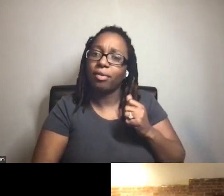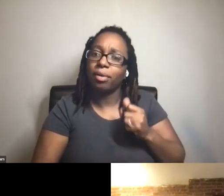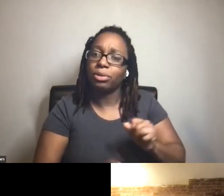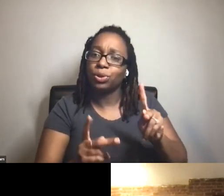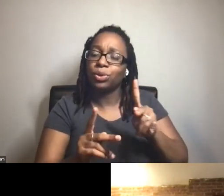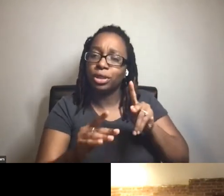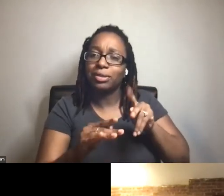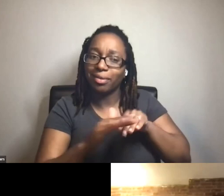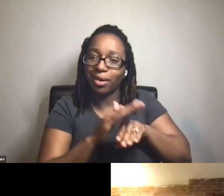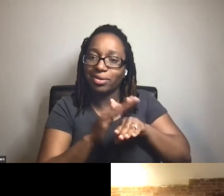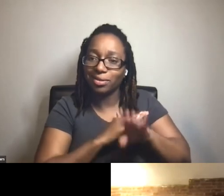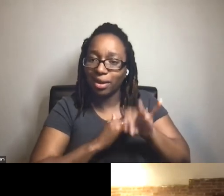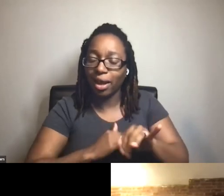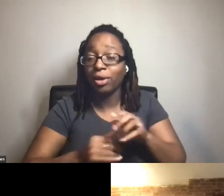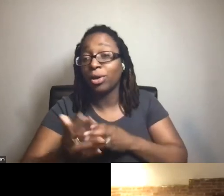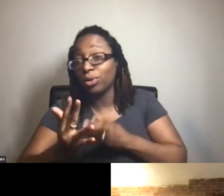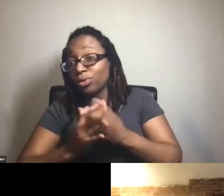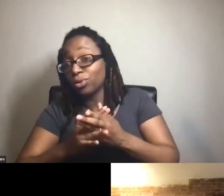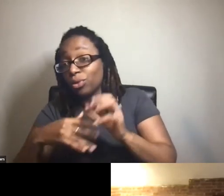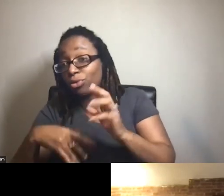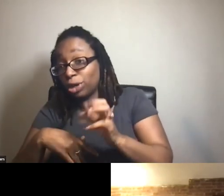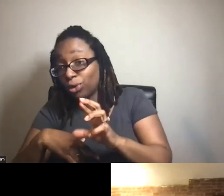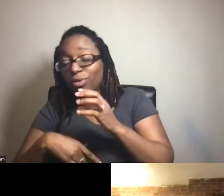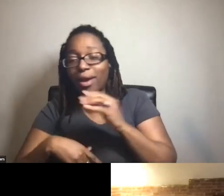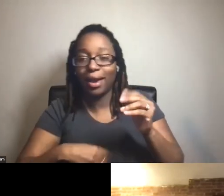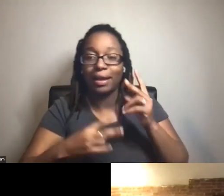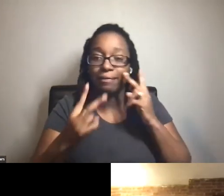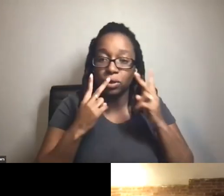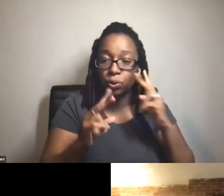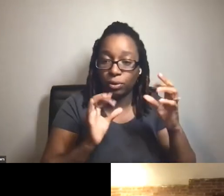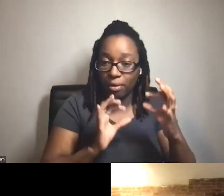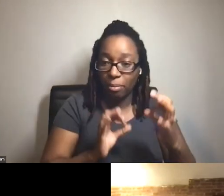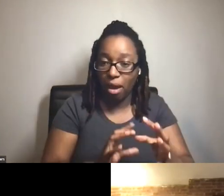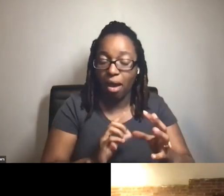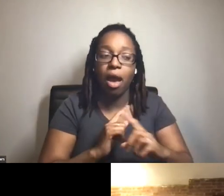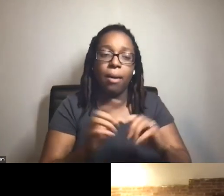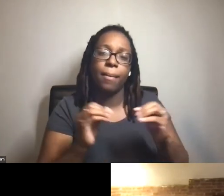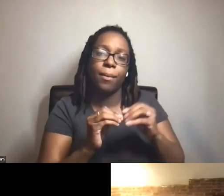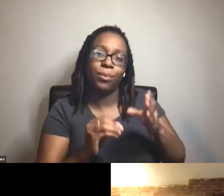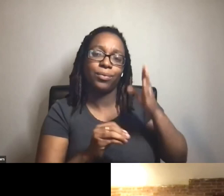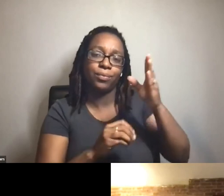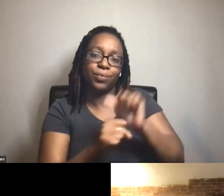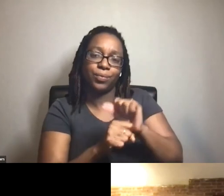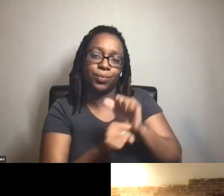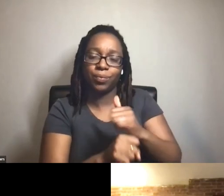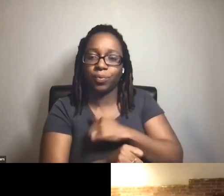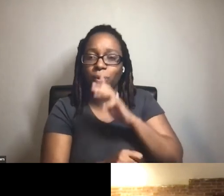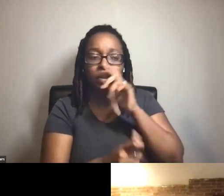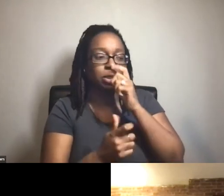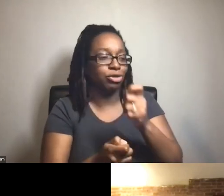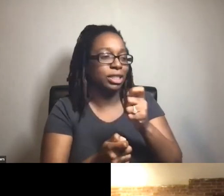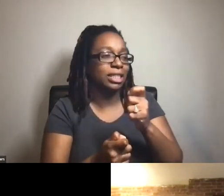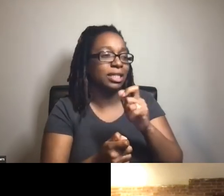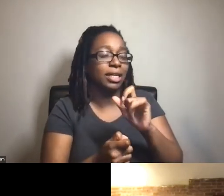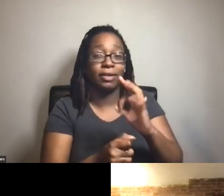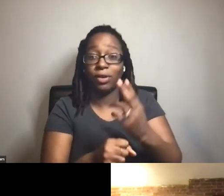reader and through visual feedback, but certainly in more of the future work, I think we're interested in, if you're using